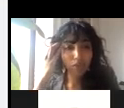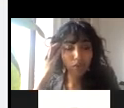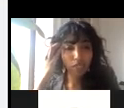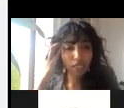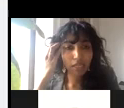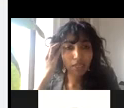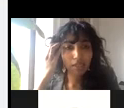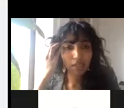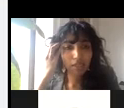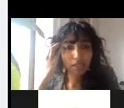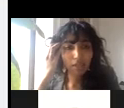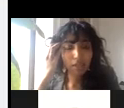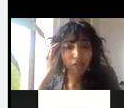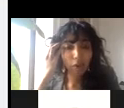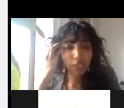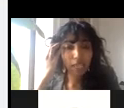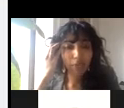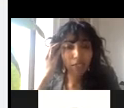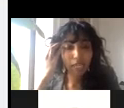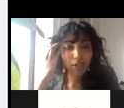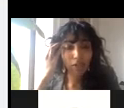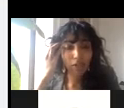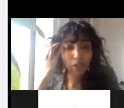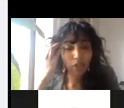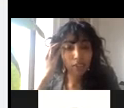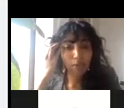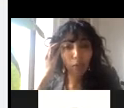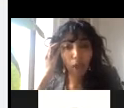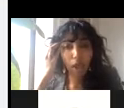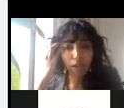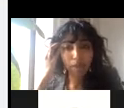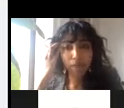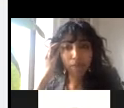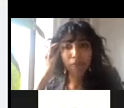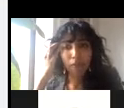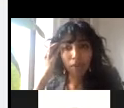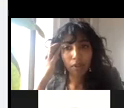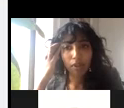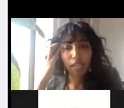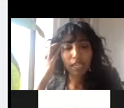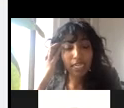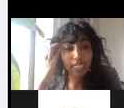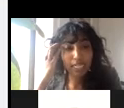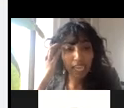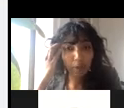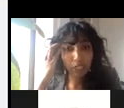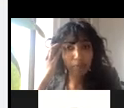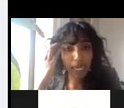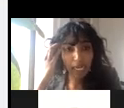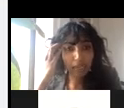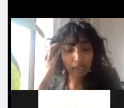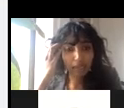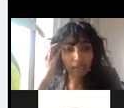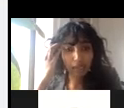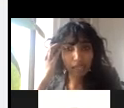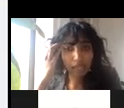these resources to folks and building the resources people want, it instead puts